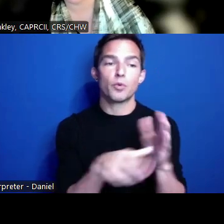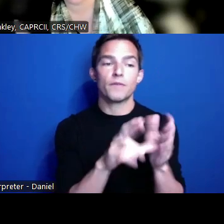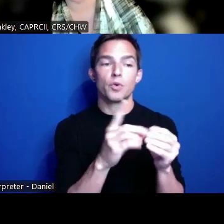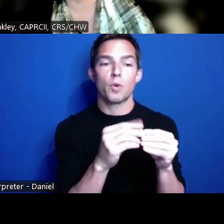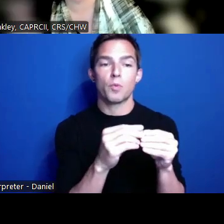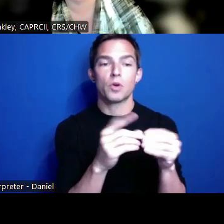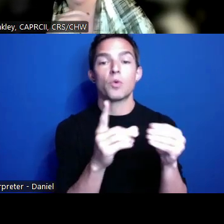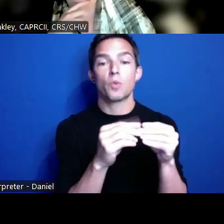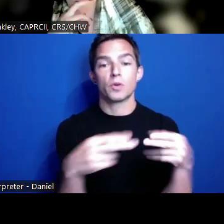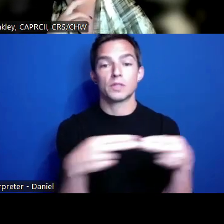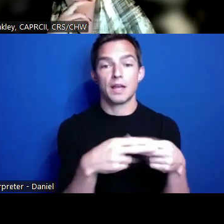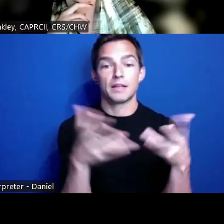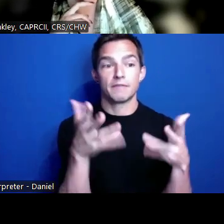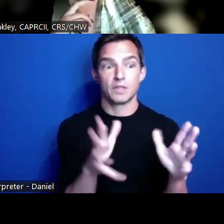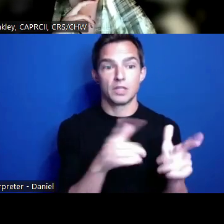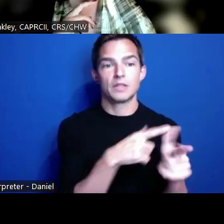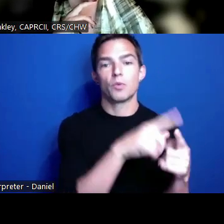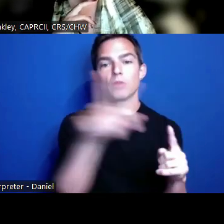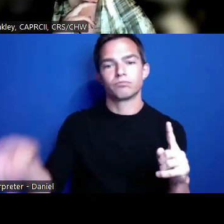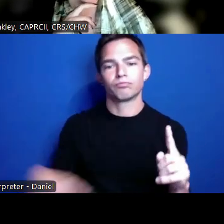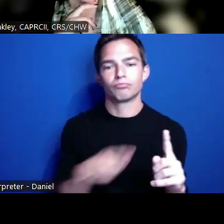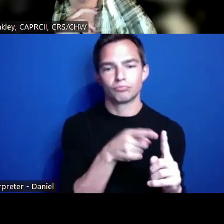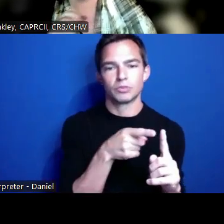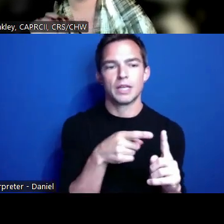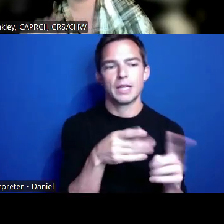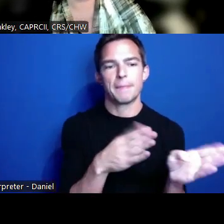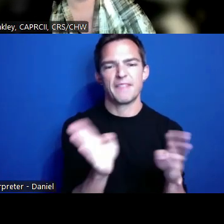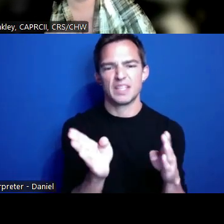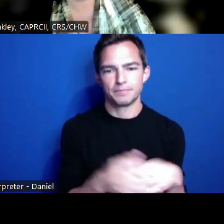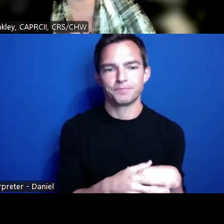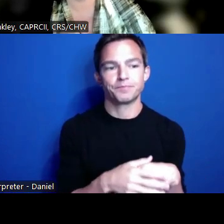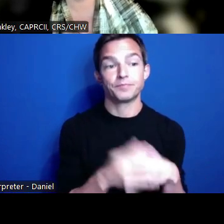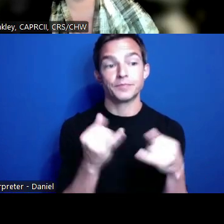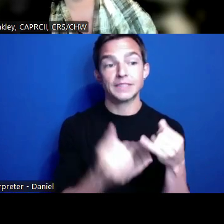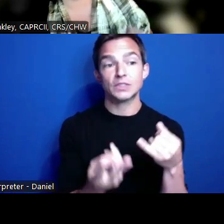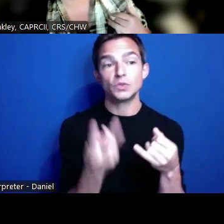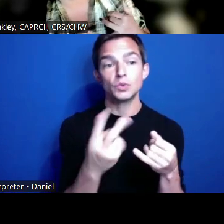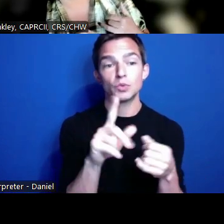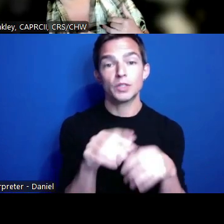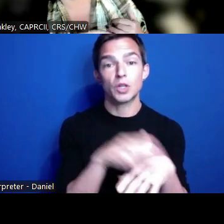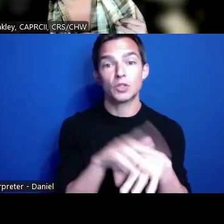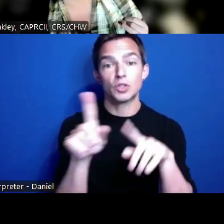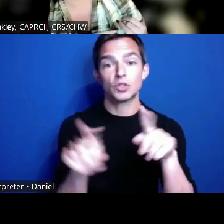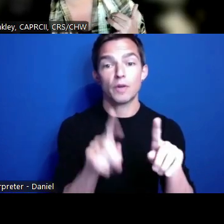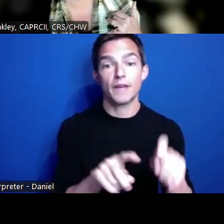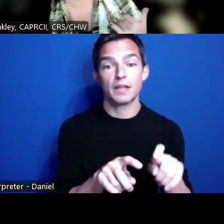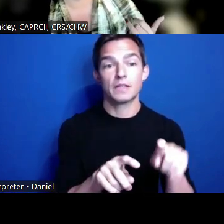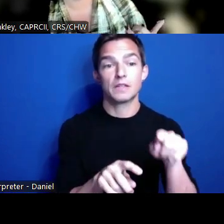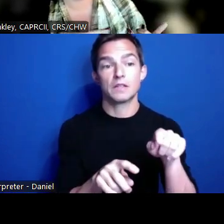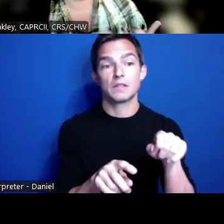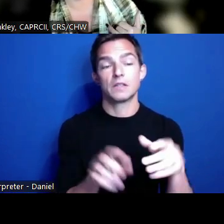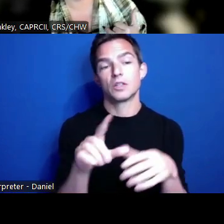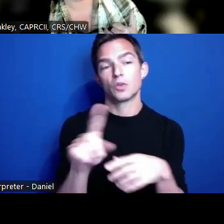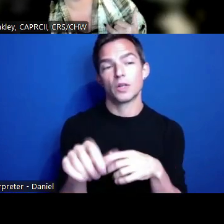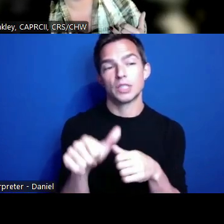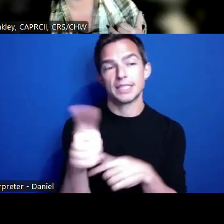one more slide and then we'll circle back and pivot. So the last two questions on the survey are question number 10, which